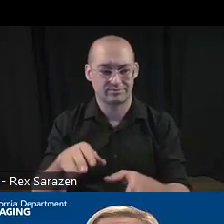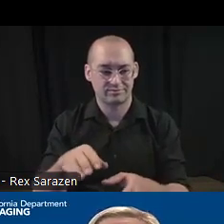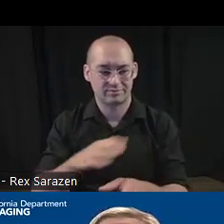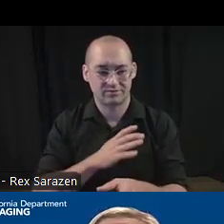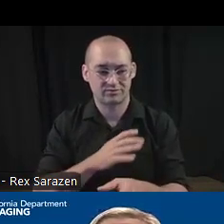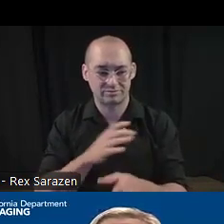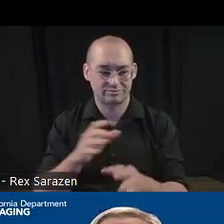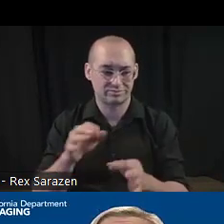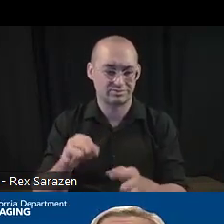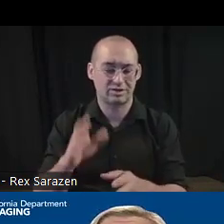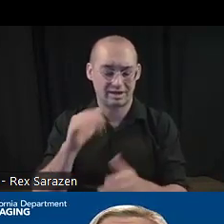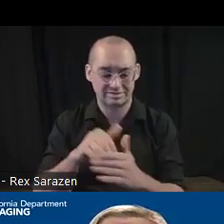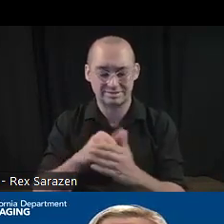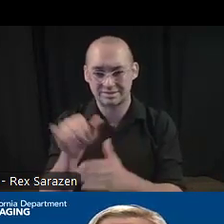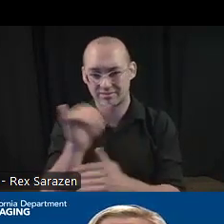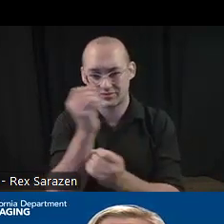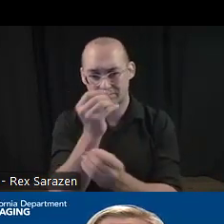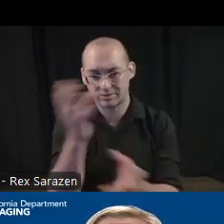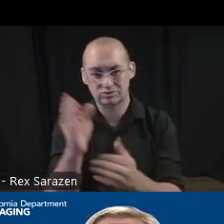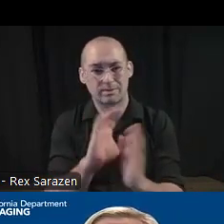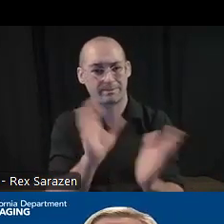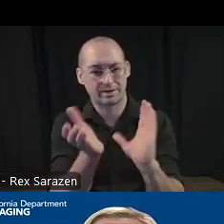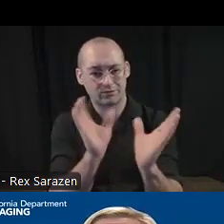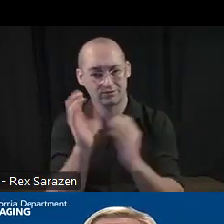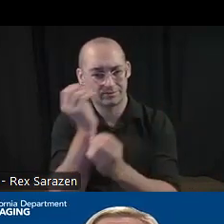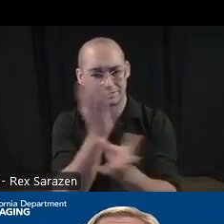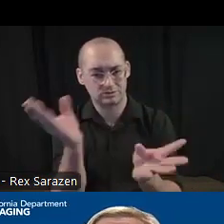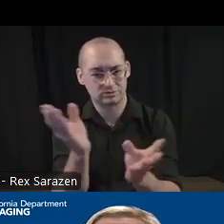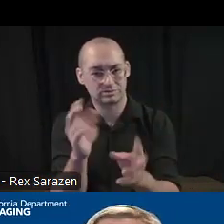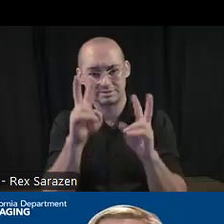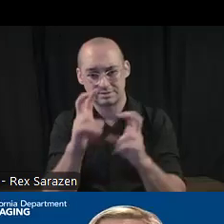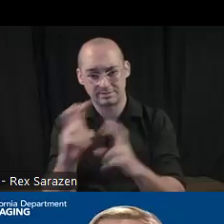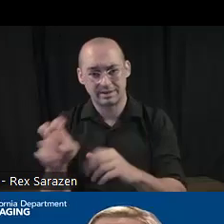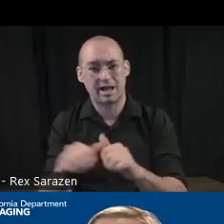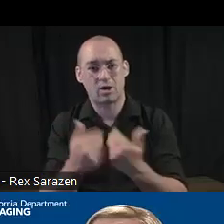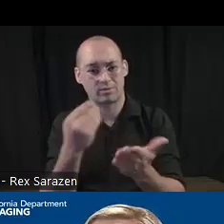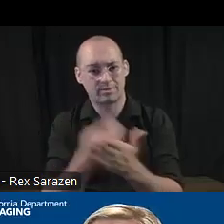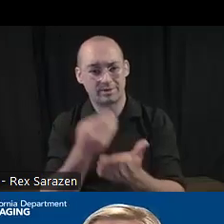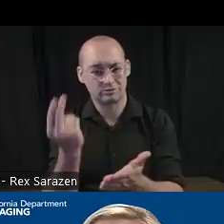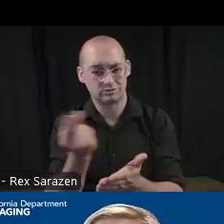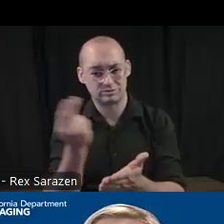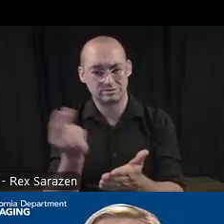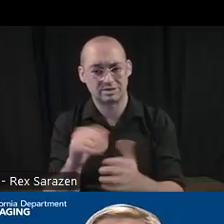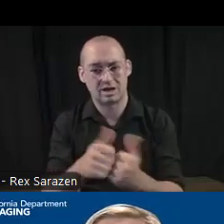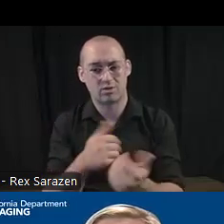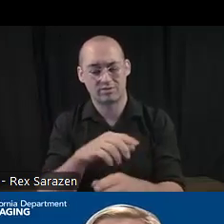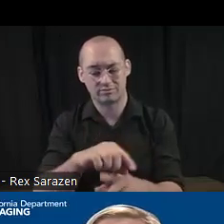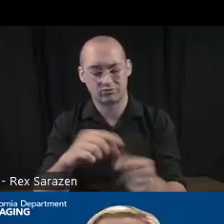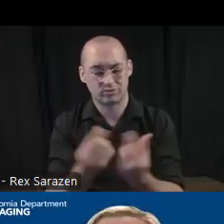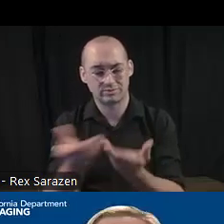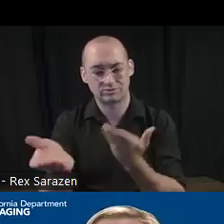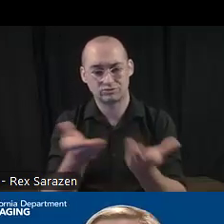information and can have comparative data to examine how funds are being used and how the population is being